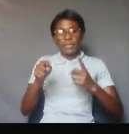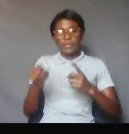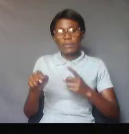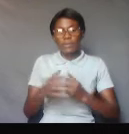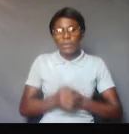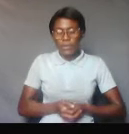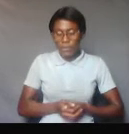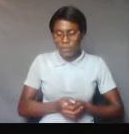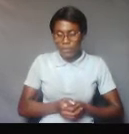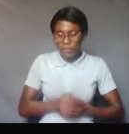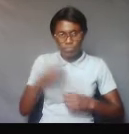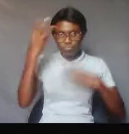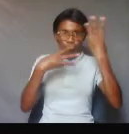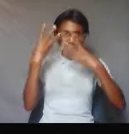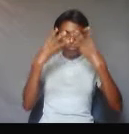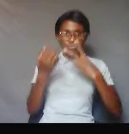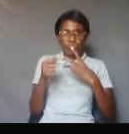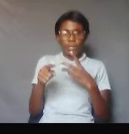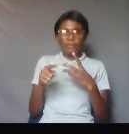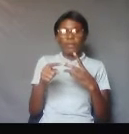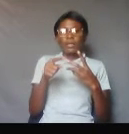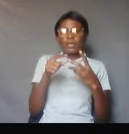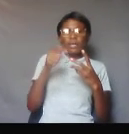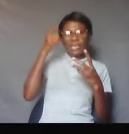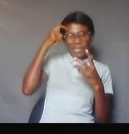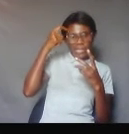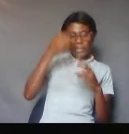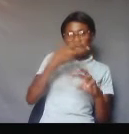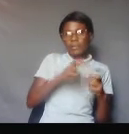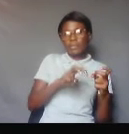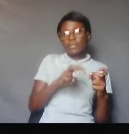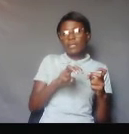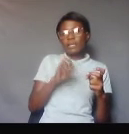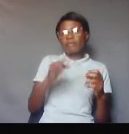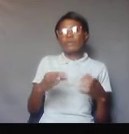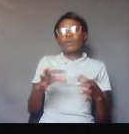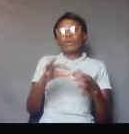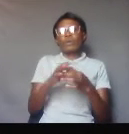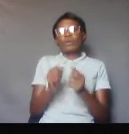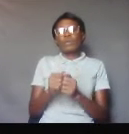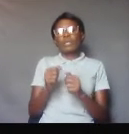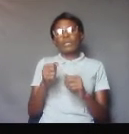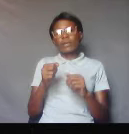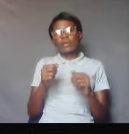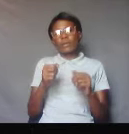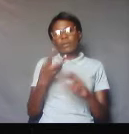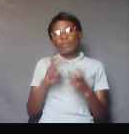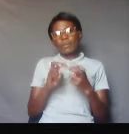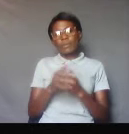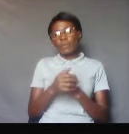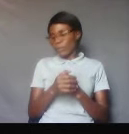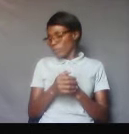disability in our contextual settings is things that we tap into in our construction of a contextual Bible